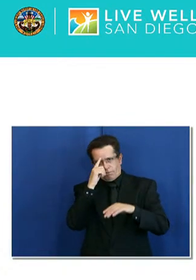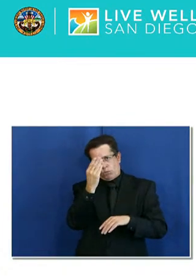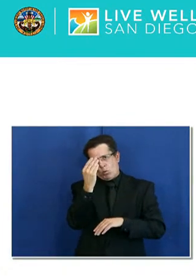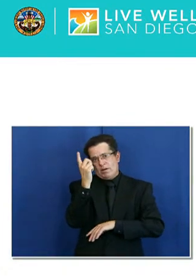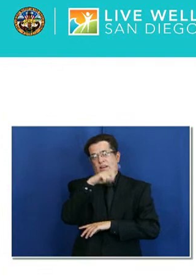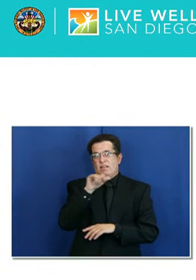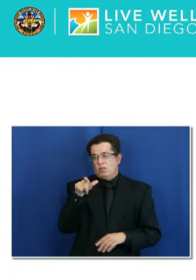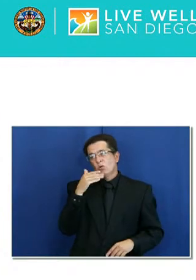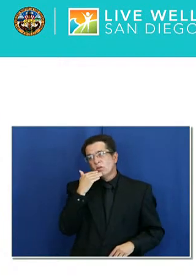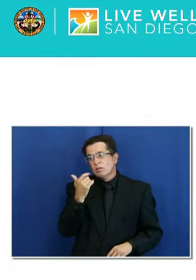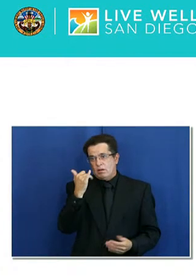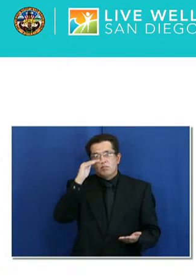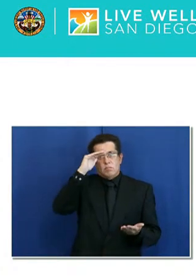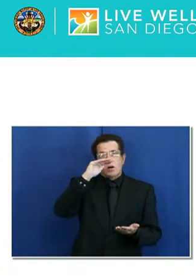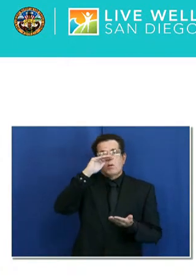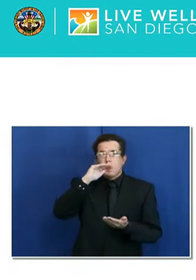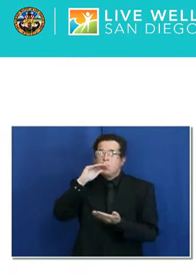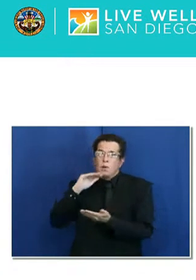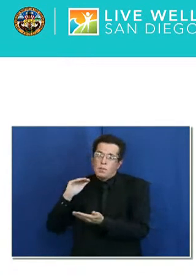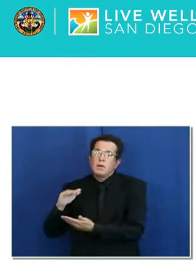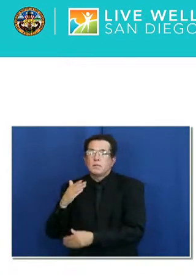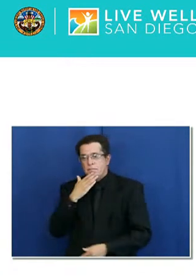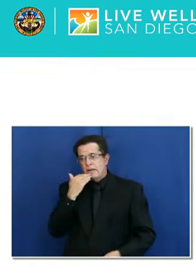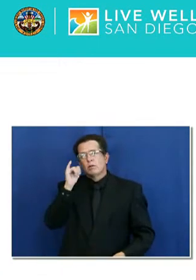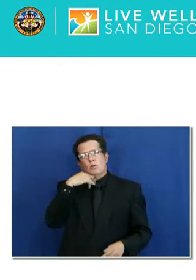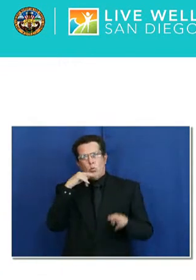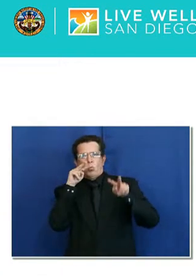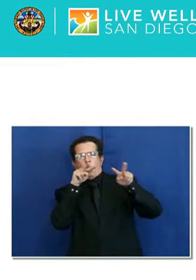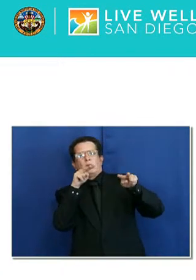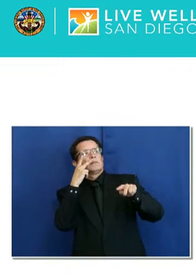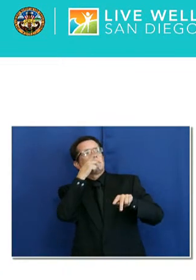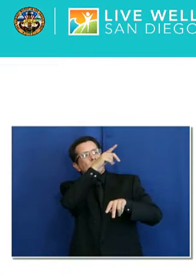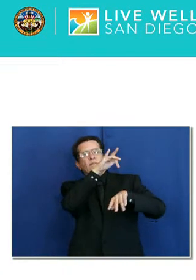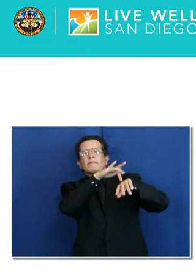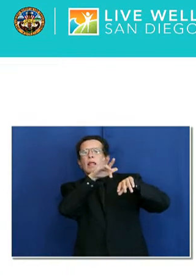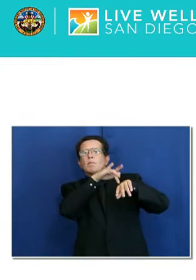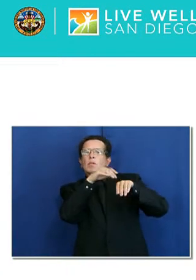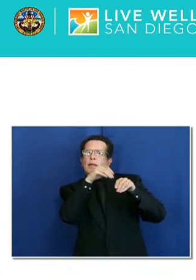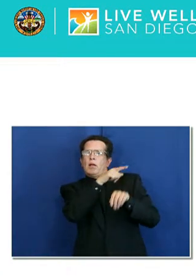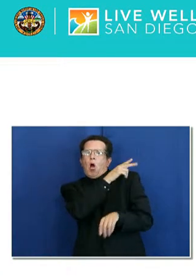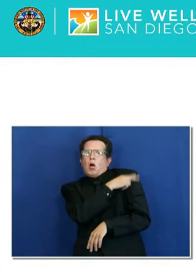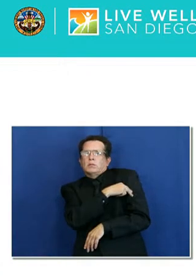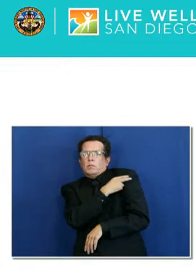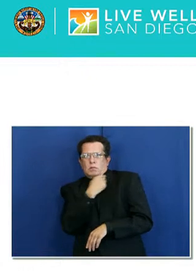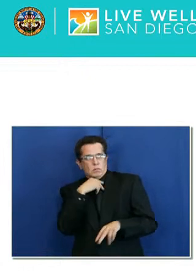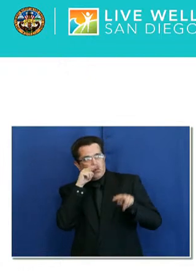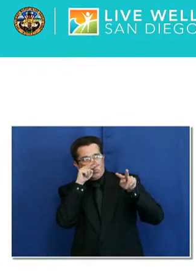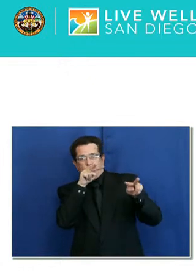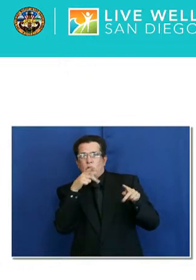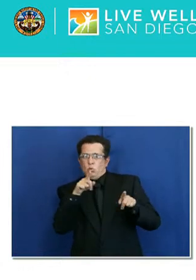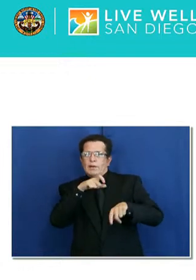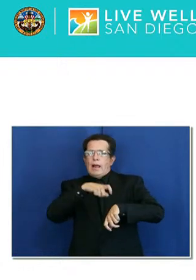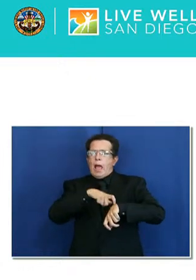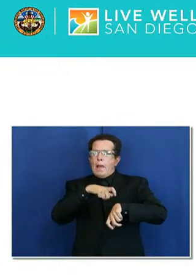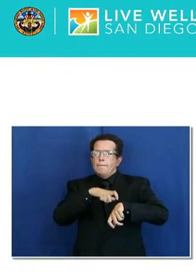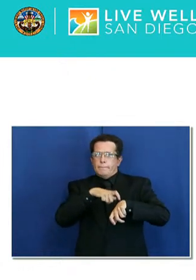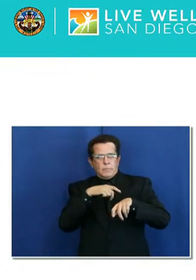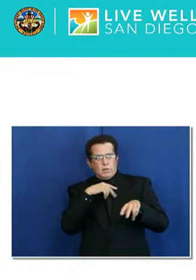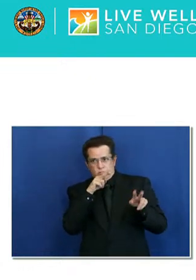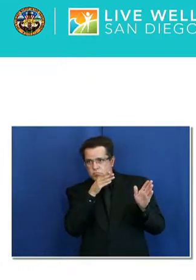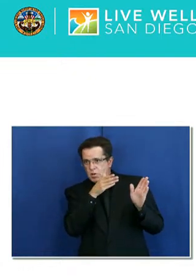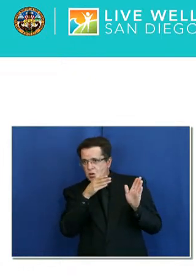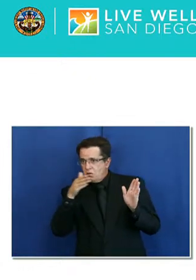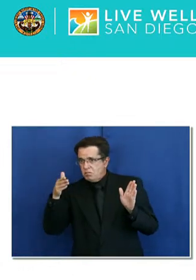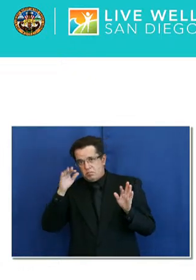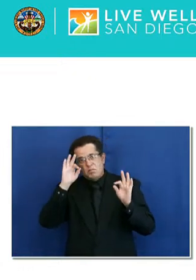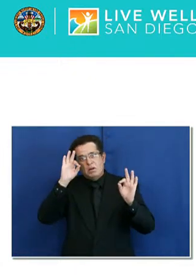is encouraging. Hospitalization census, again, this continues to, you can see the trends there over time, which continue to be very